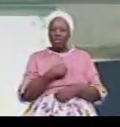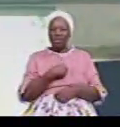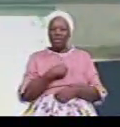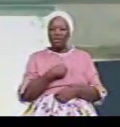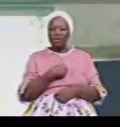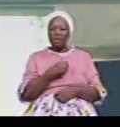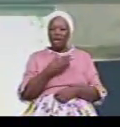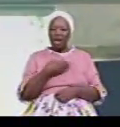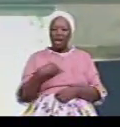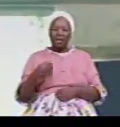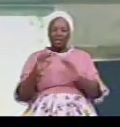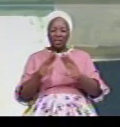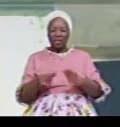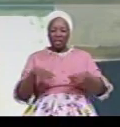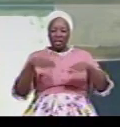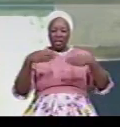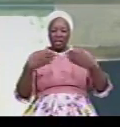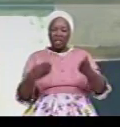and gave